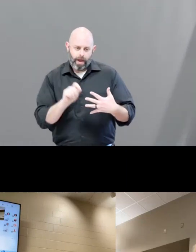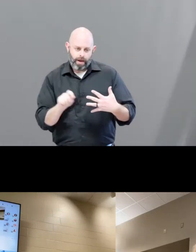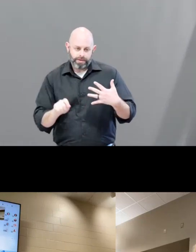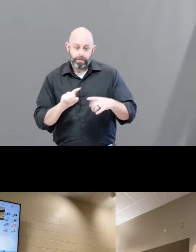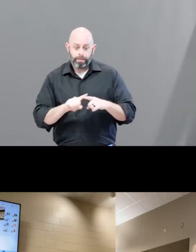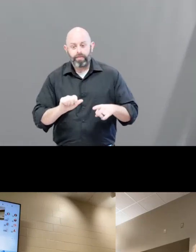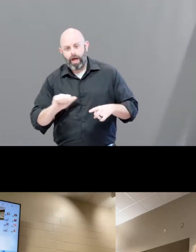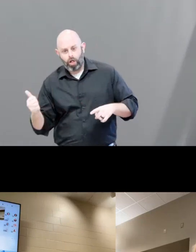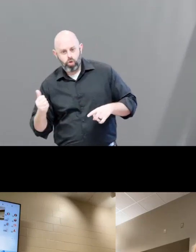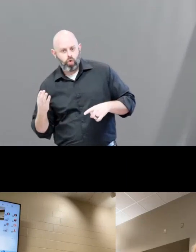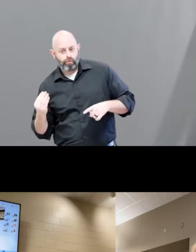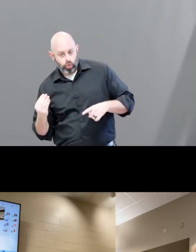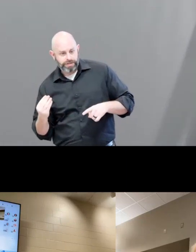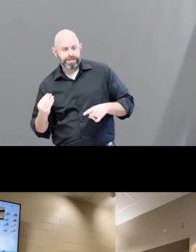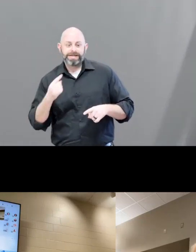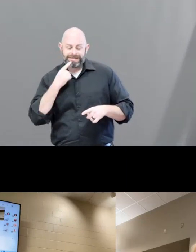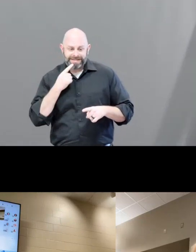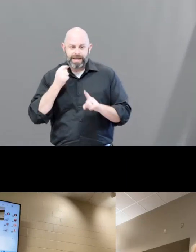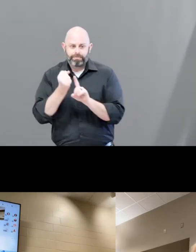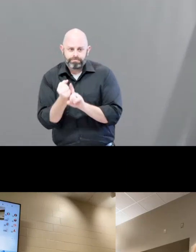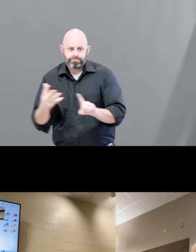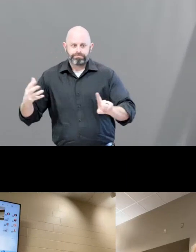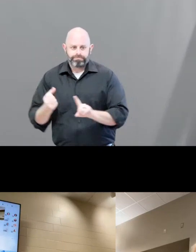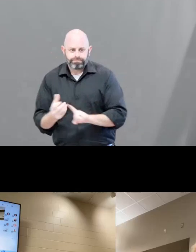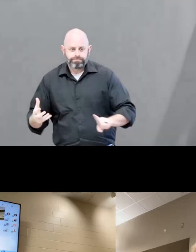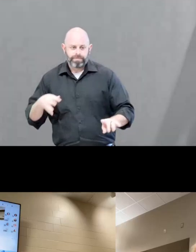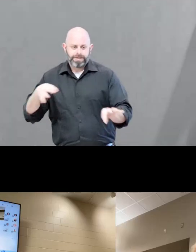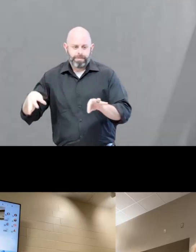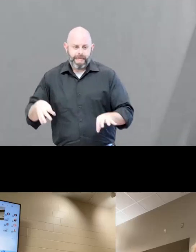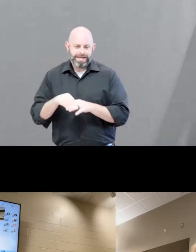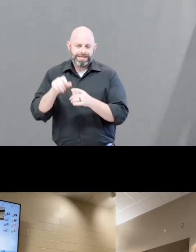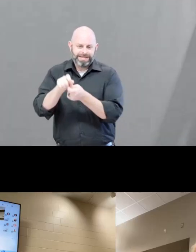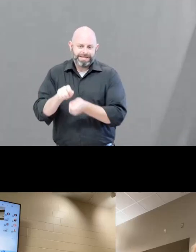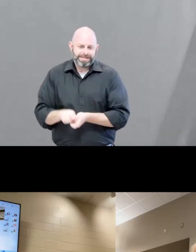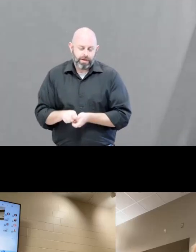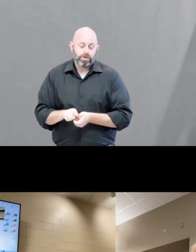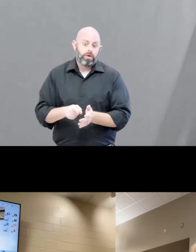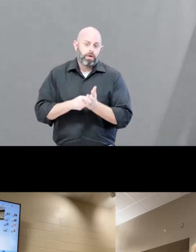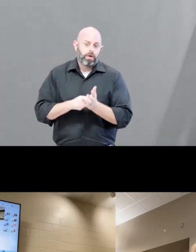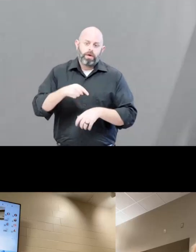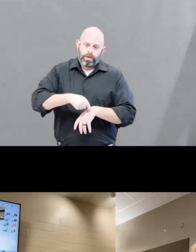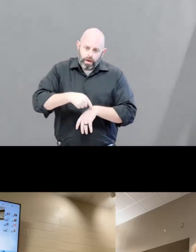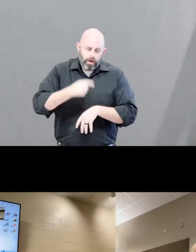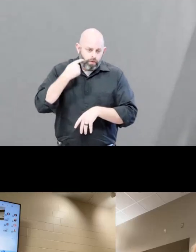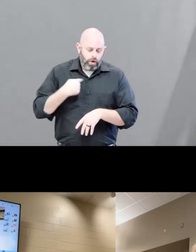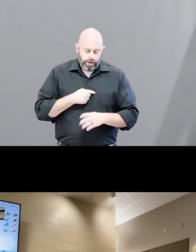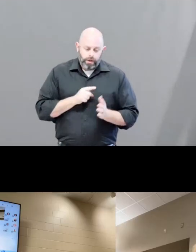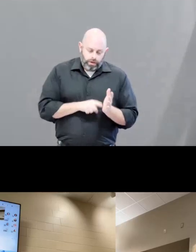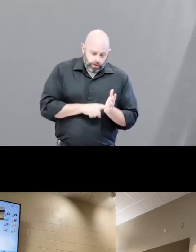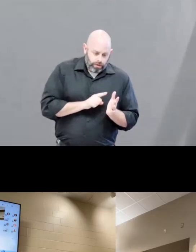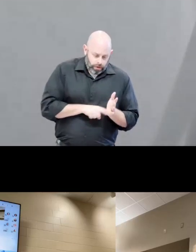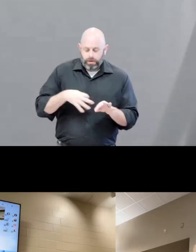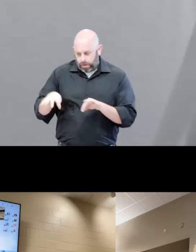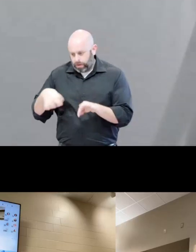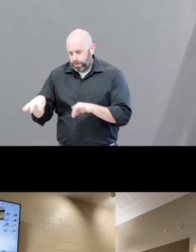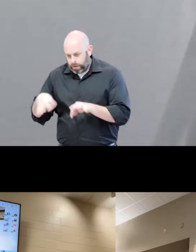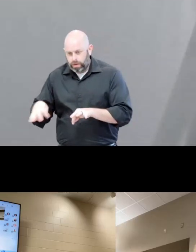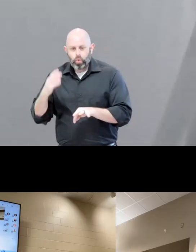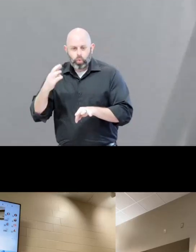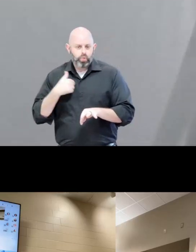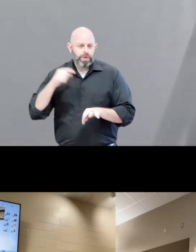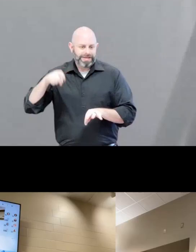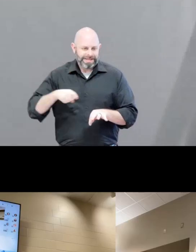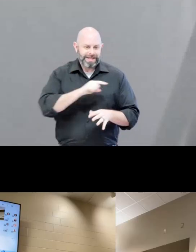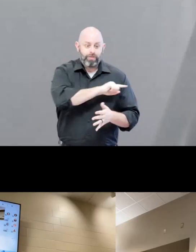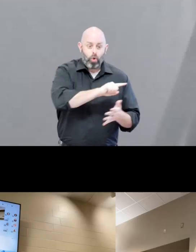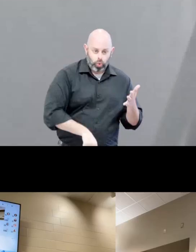other ones were explain in detail, and so it took a little while to do that. And so we